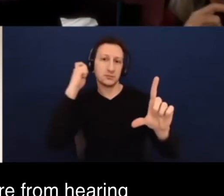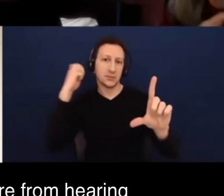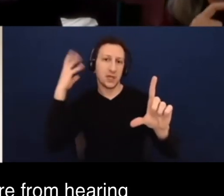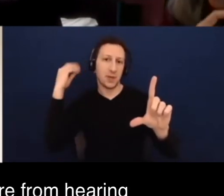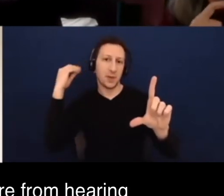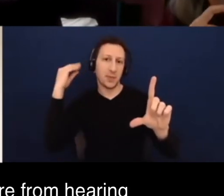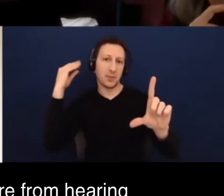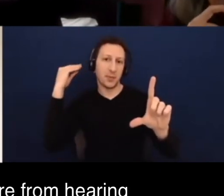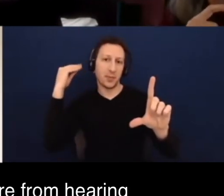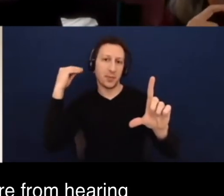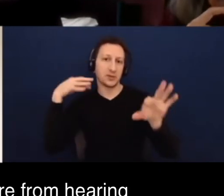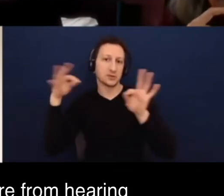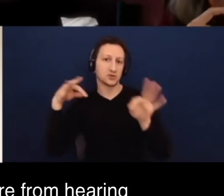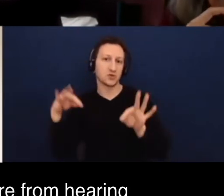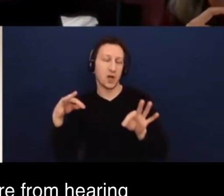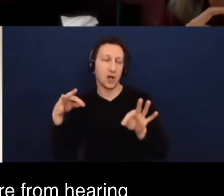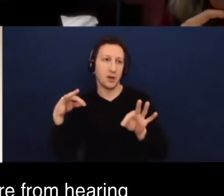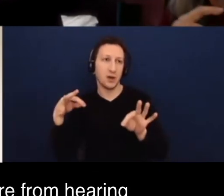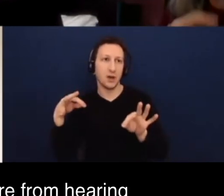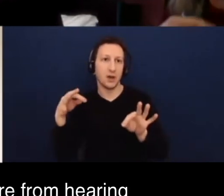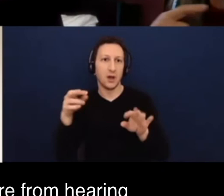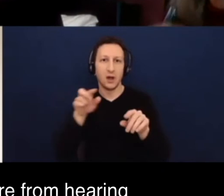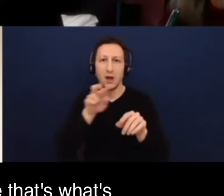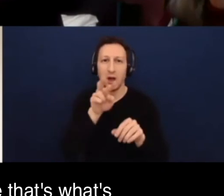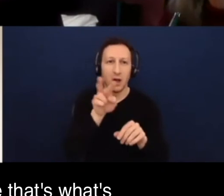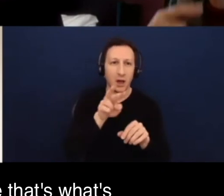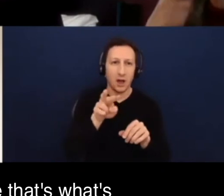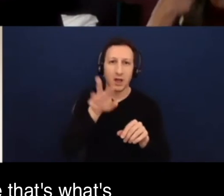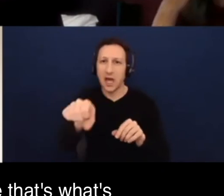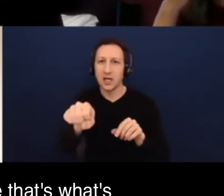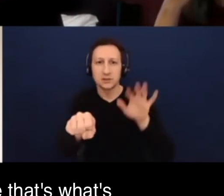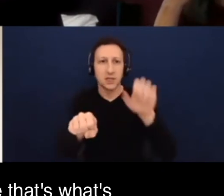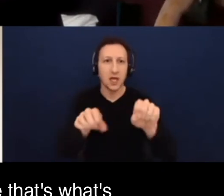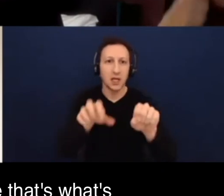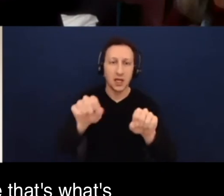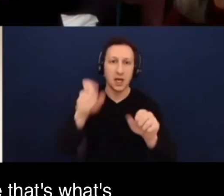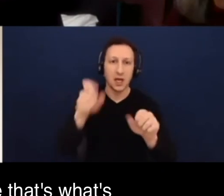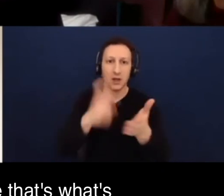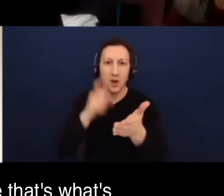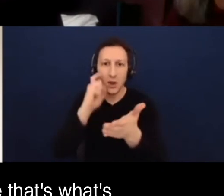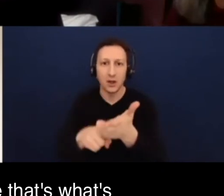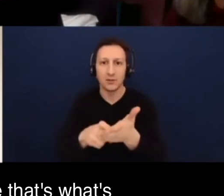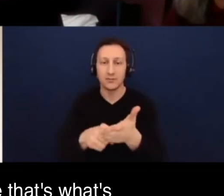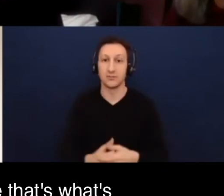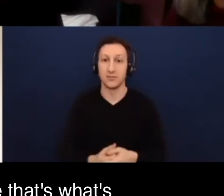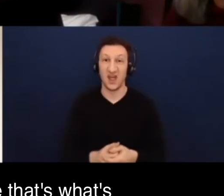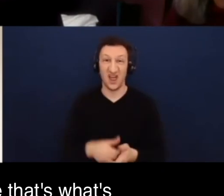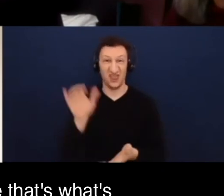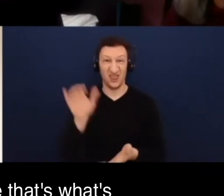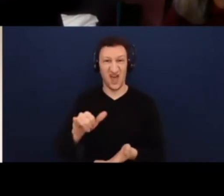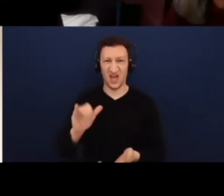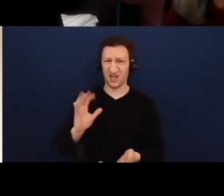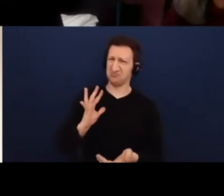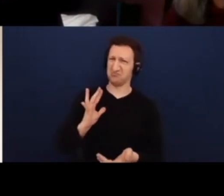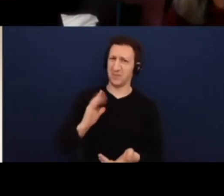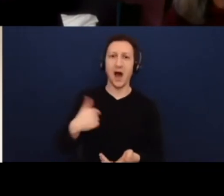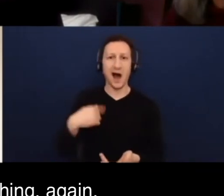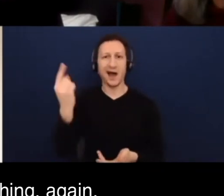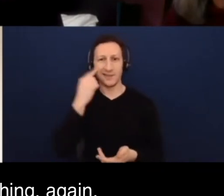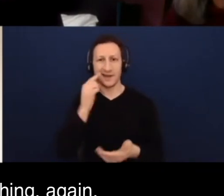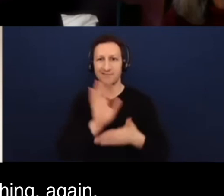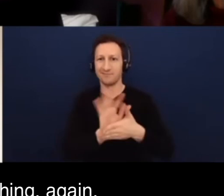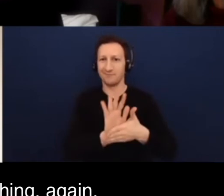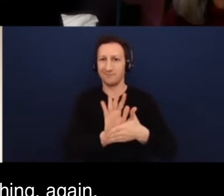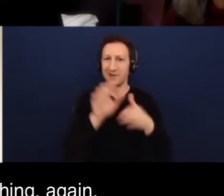from hearing this description of artwork. And I believe that's what's going to happen in film as well. I think so. The other